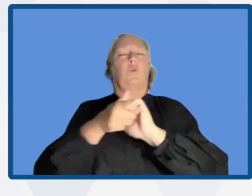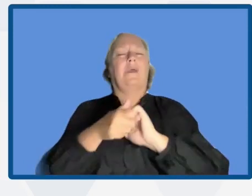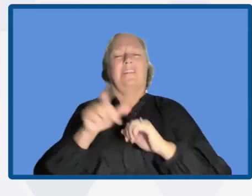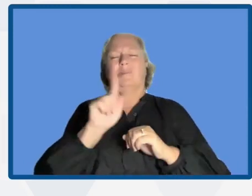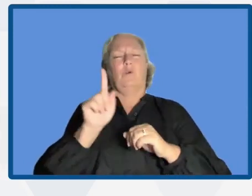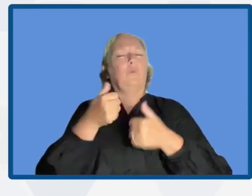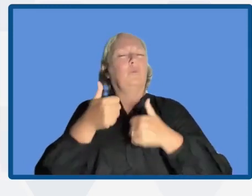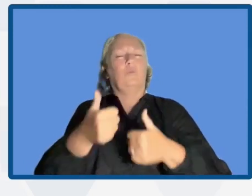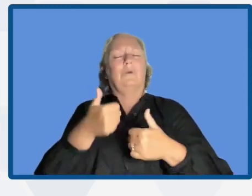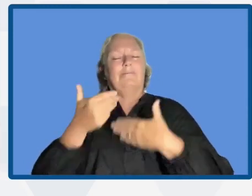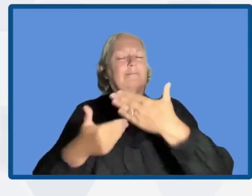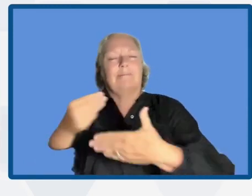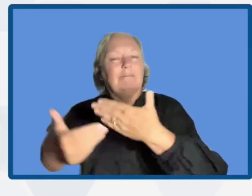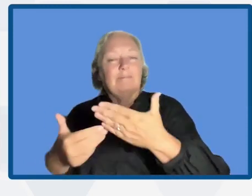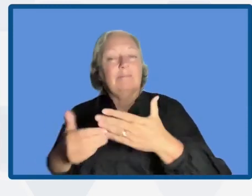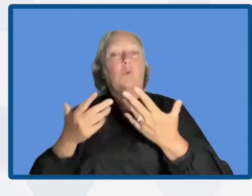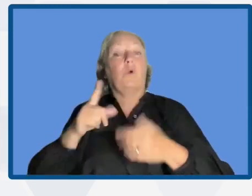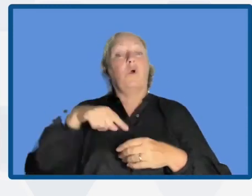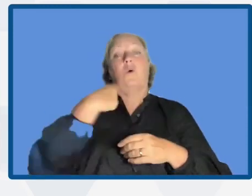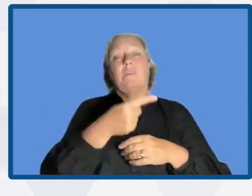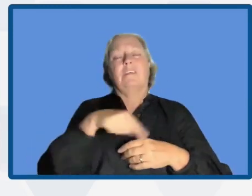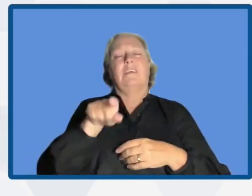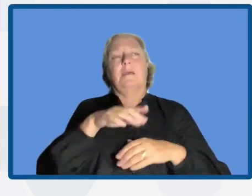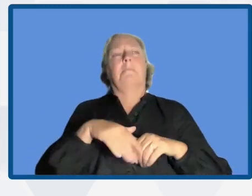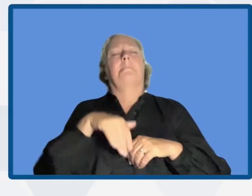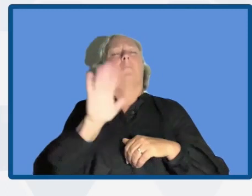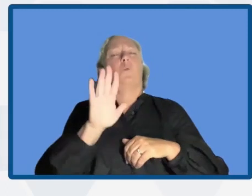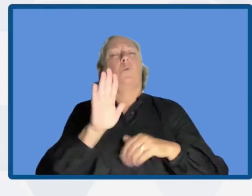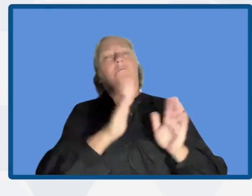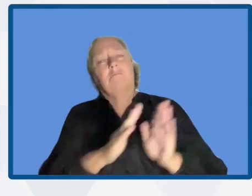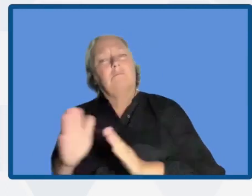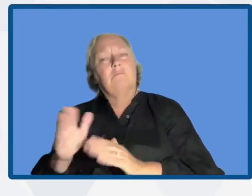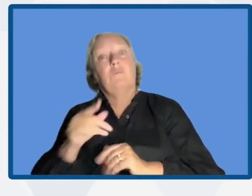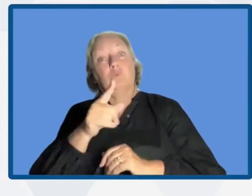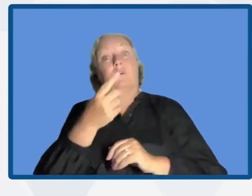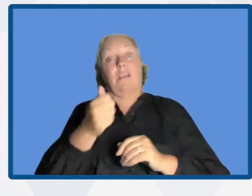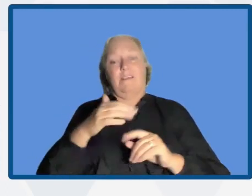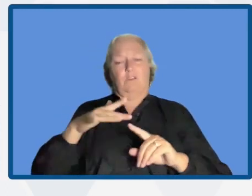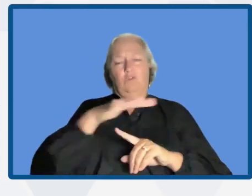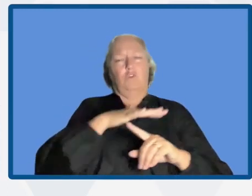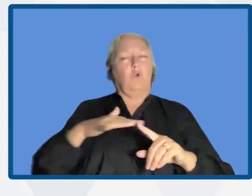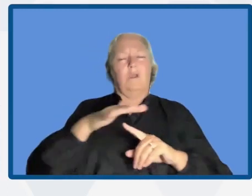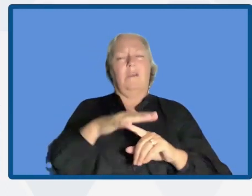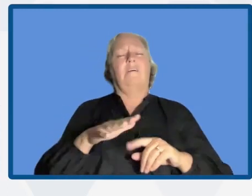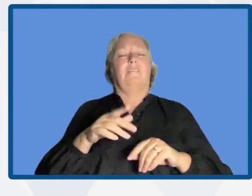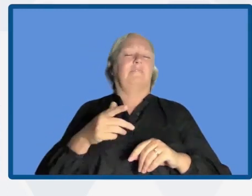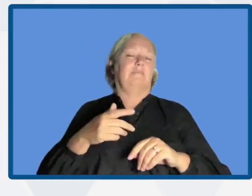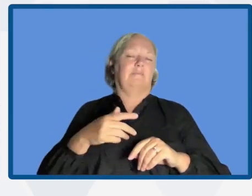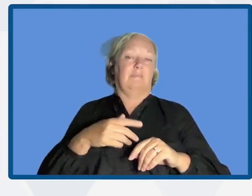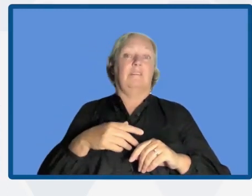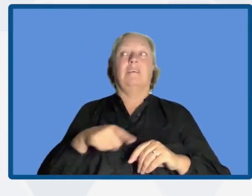or in other areas which are more organized. When you have this social fabric, well, people are willing